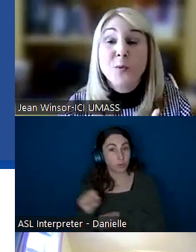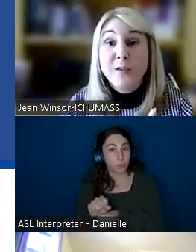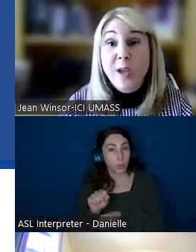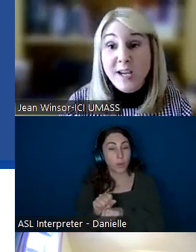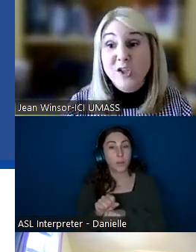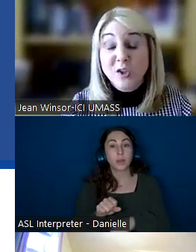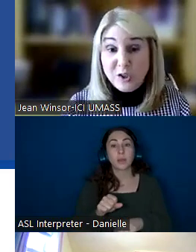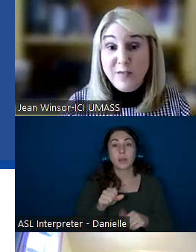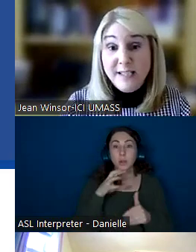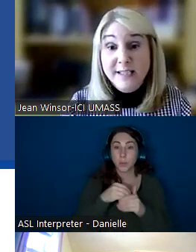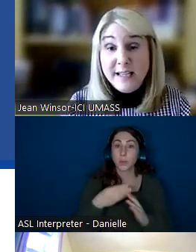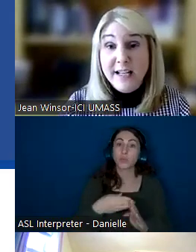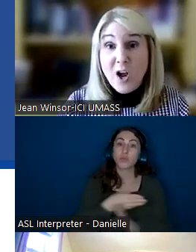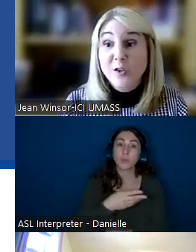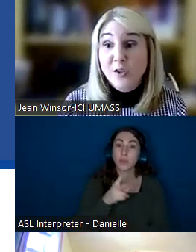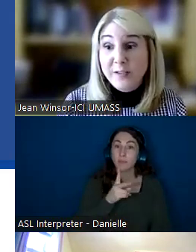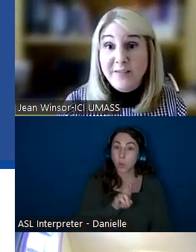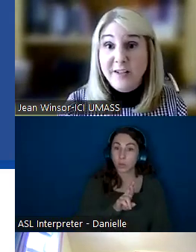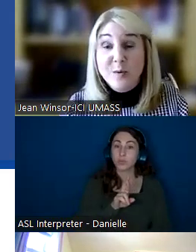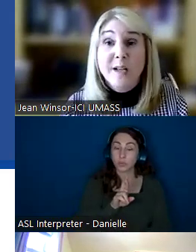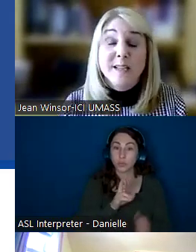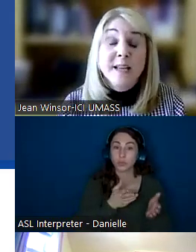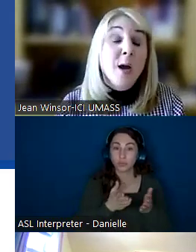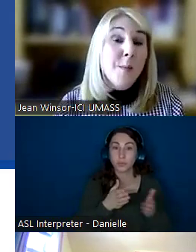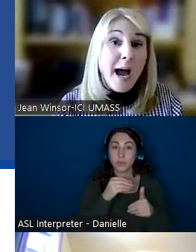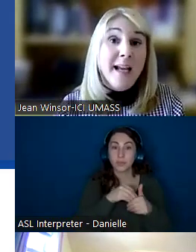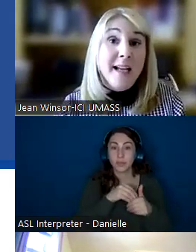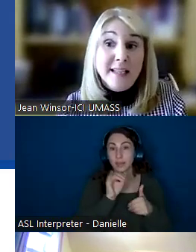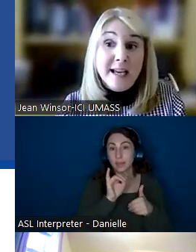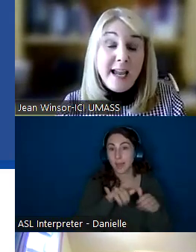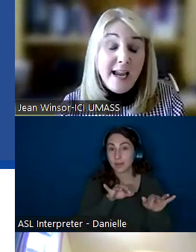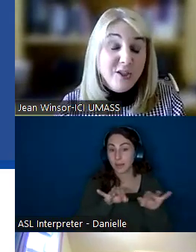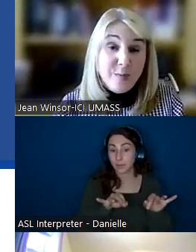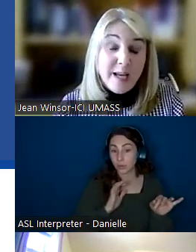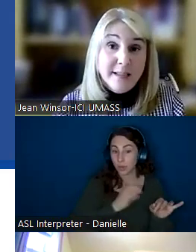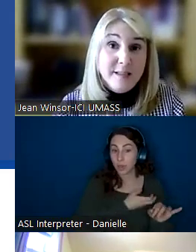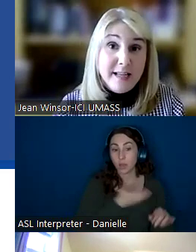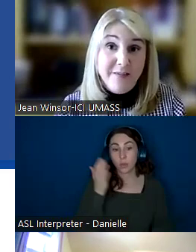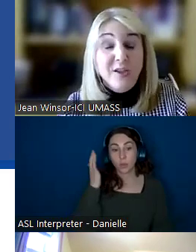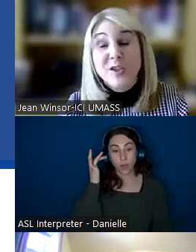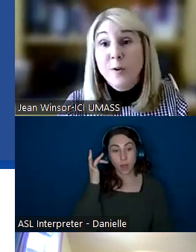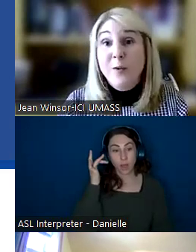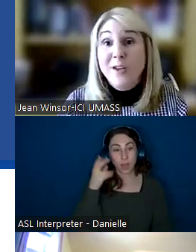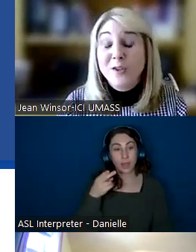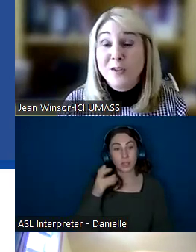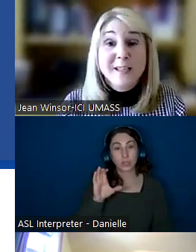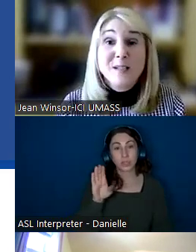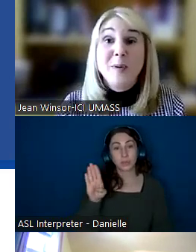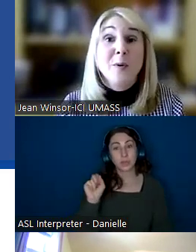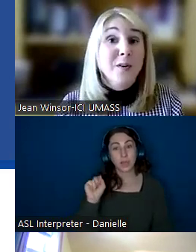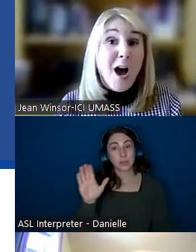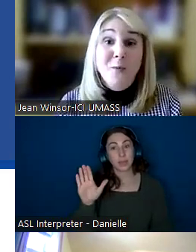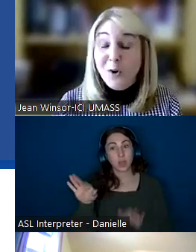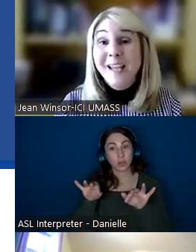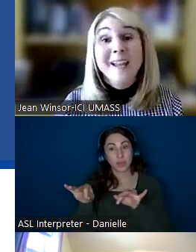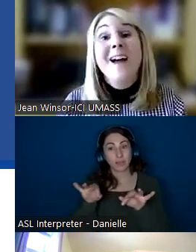include pre-vocational services in our service definition because by the HCBS definition of pre-vocational services, people